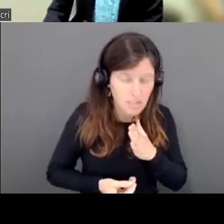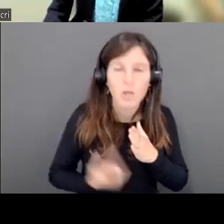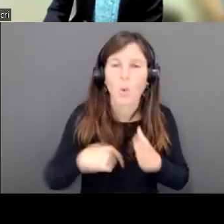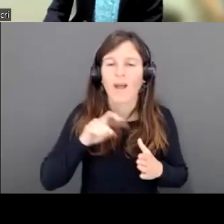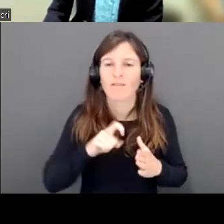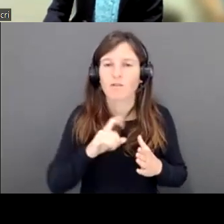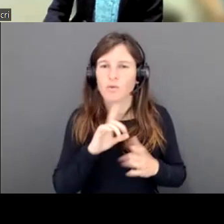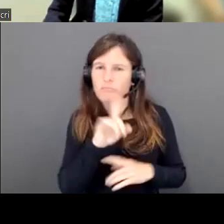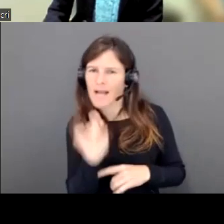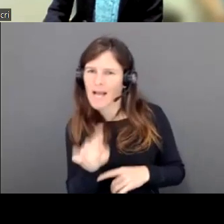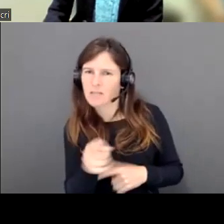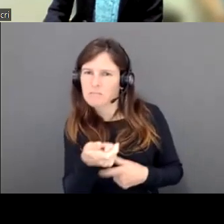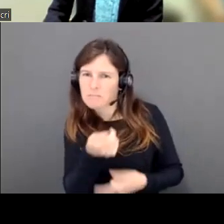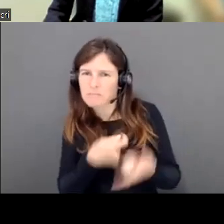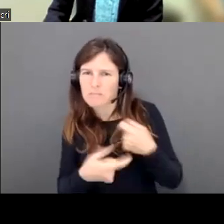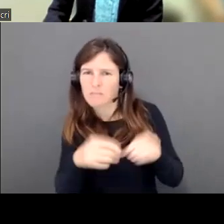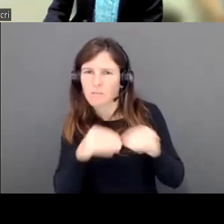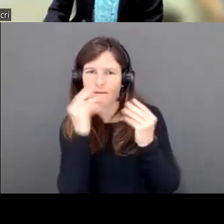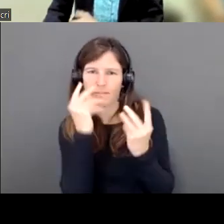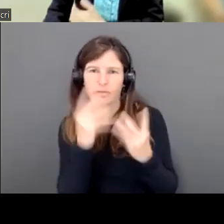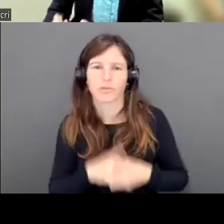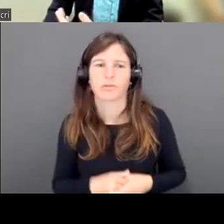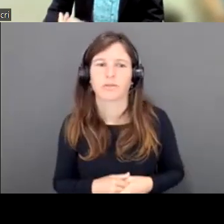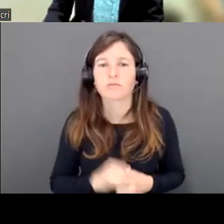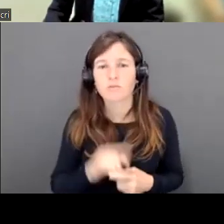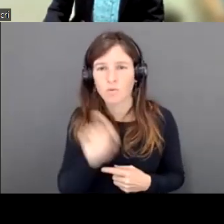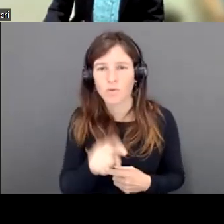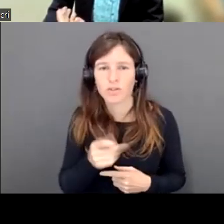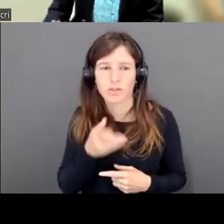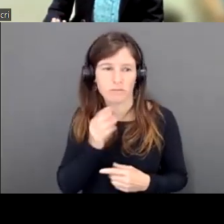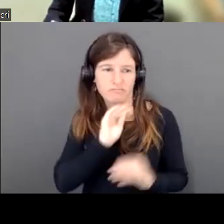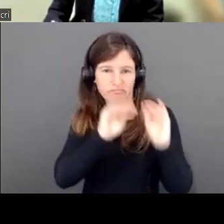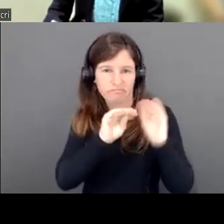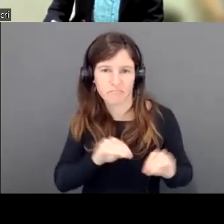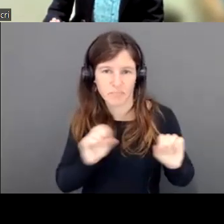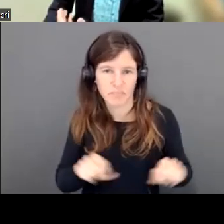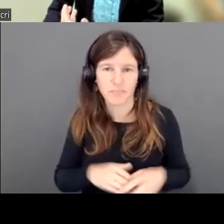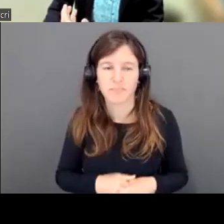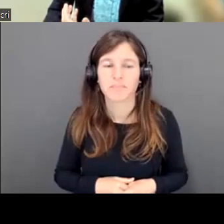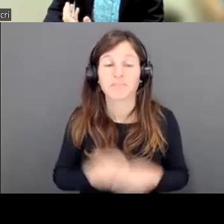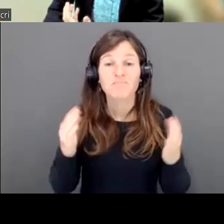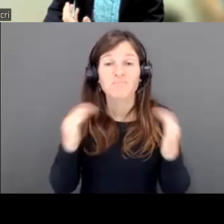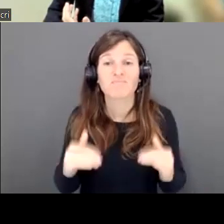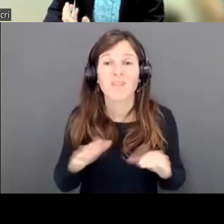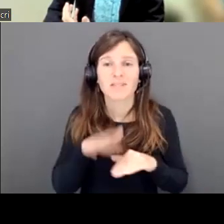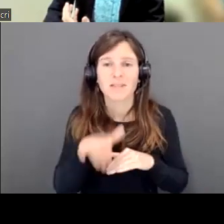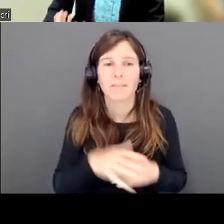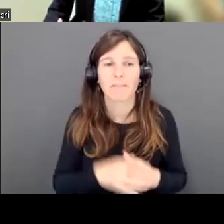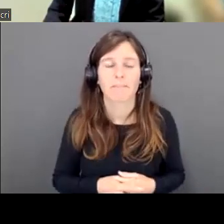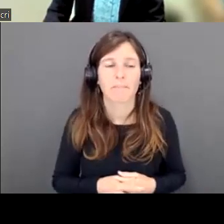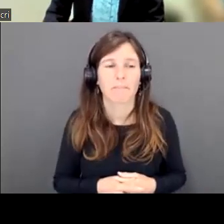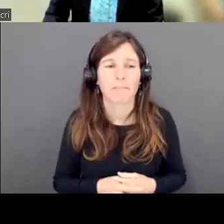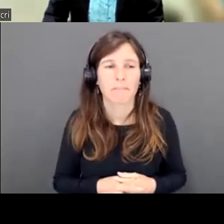And so that those questions can be in there as well to get us to the next step, which is thinking about, what are